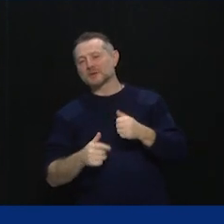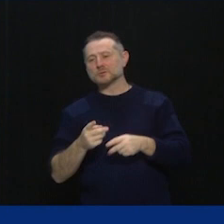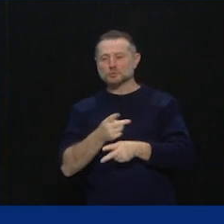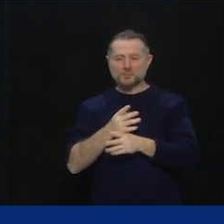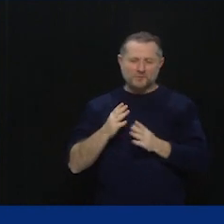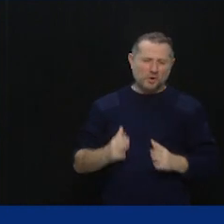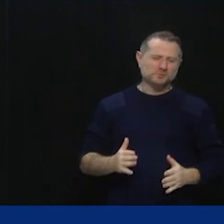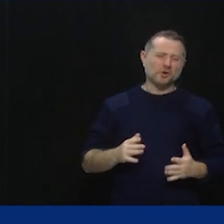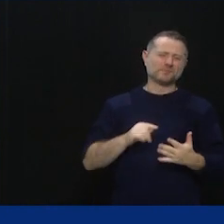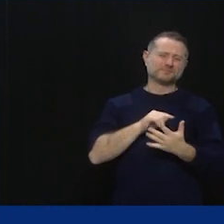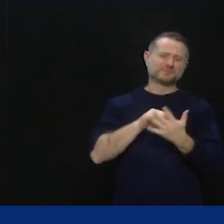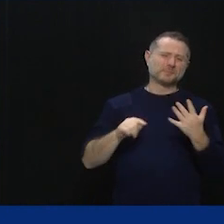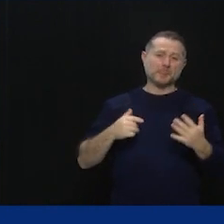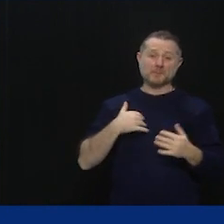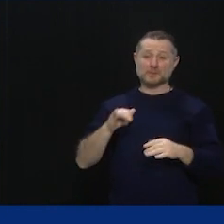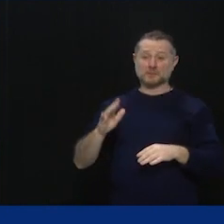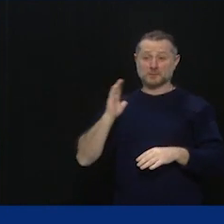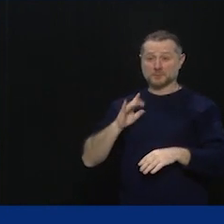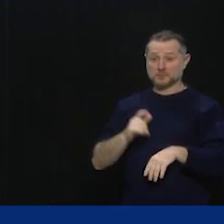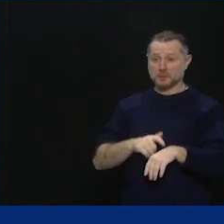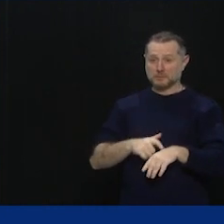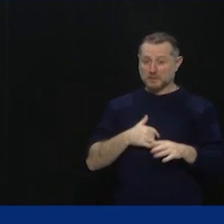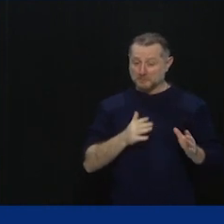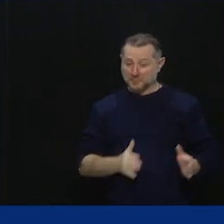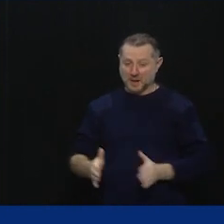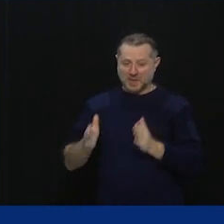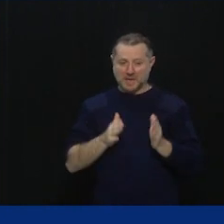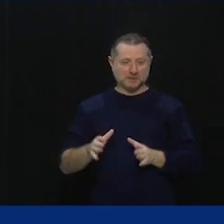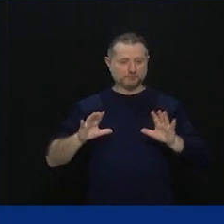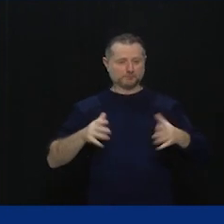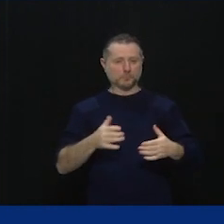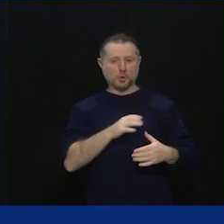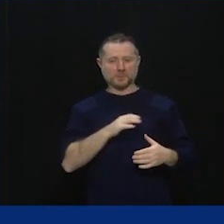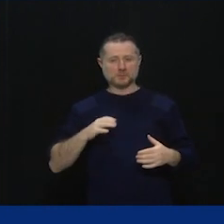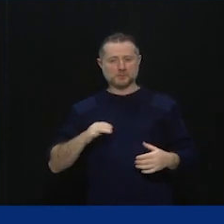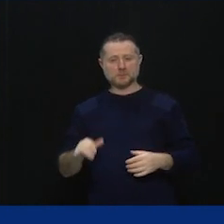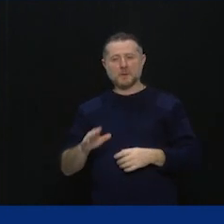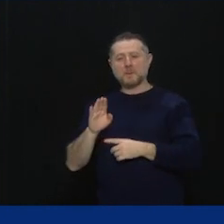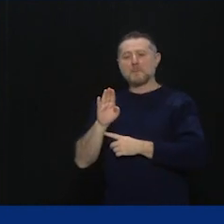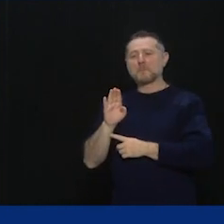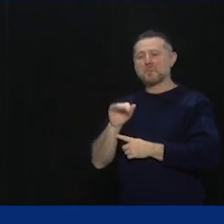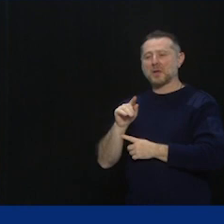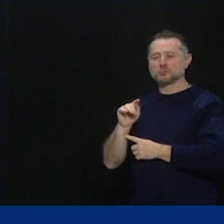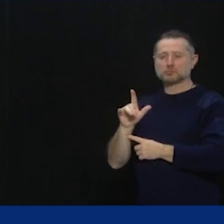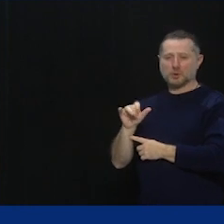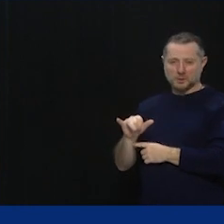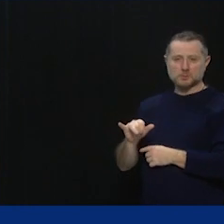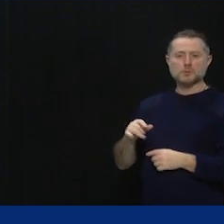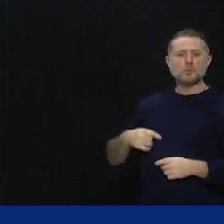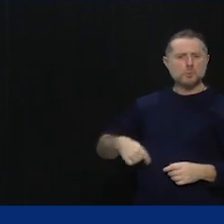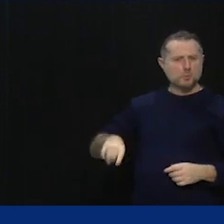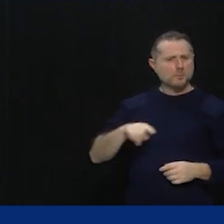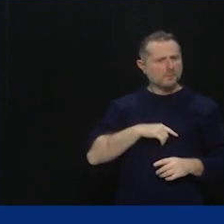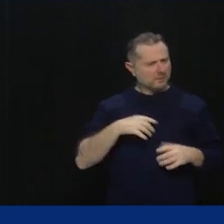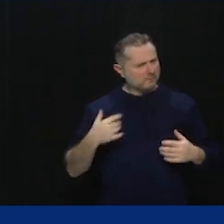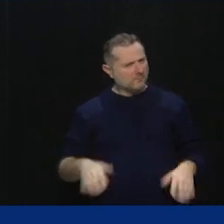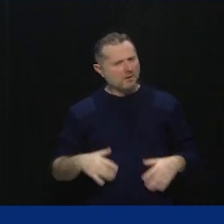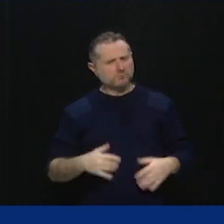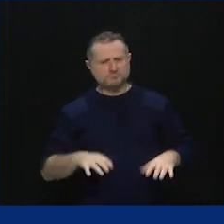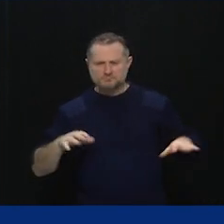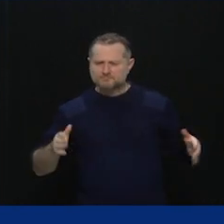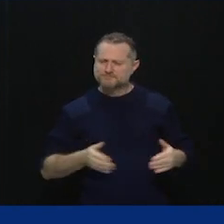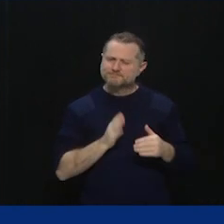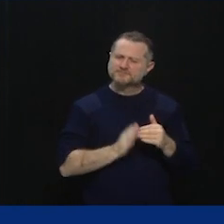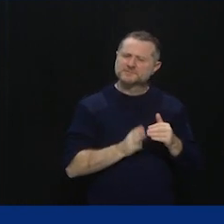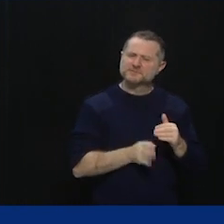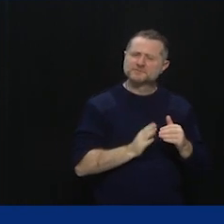planning, Tullio Bertoli, we've actually gotten incredible amounts done, accomplished. Not just talked about it, but created the